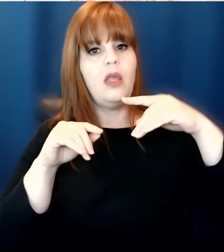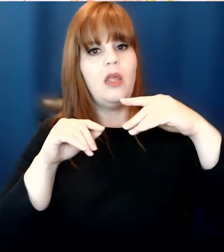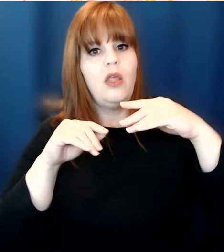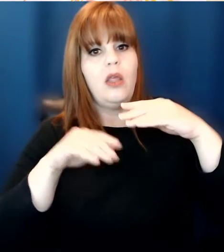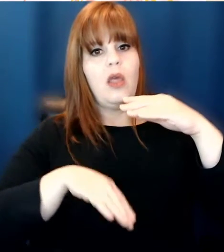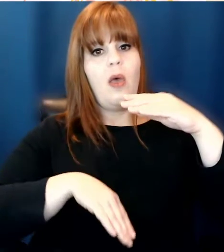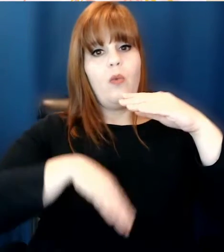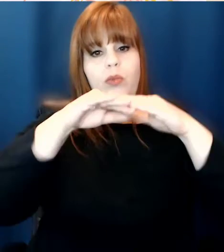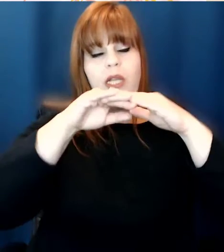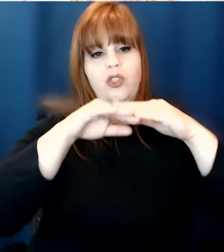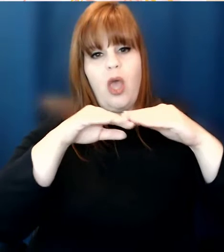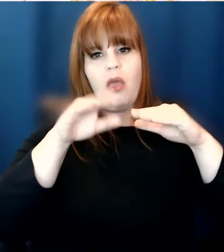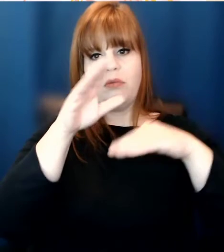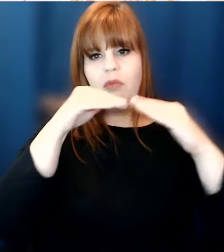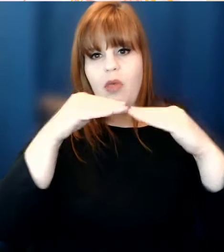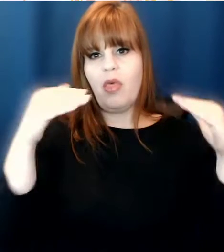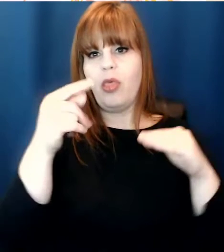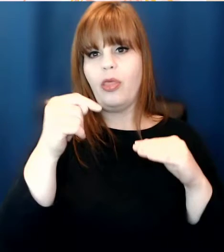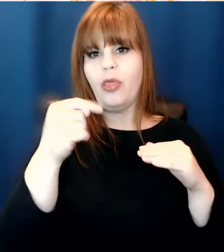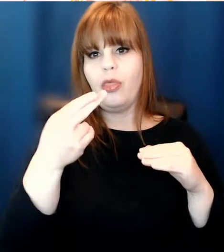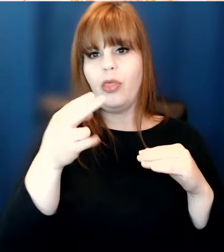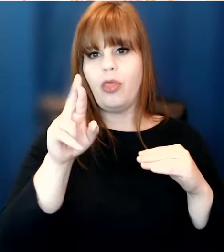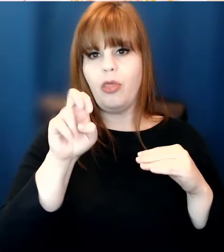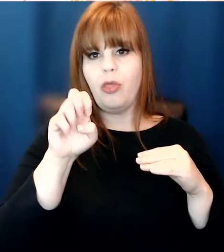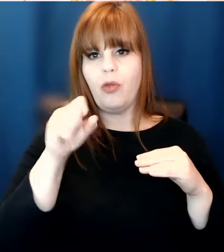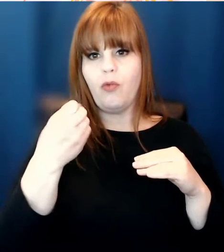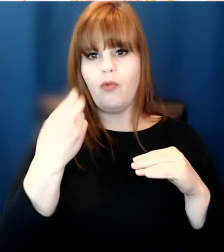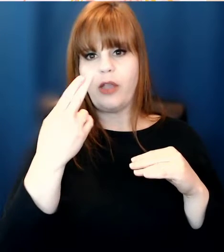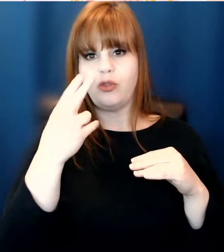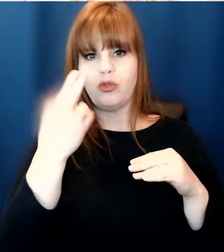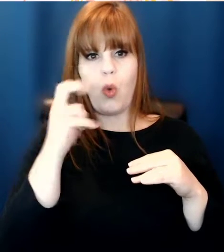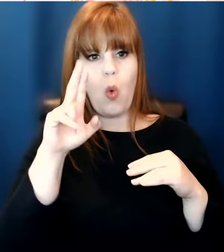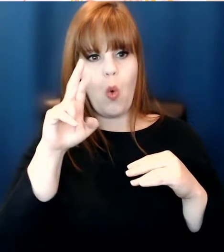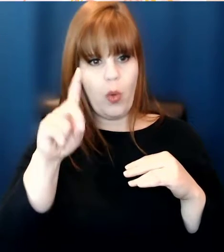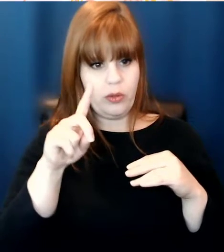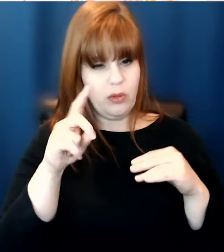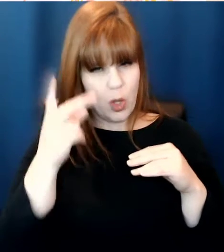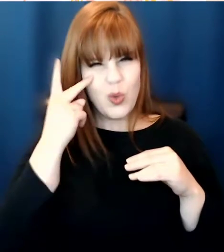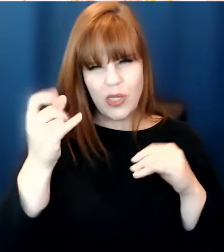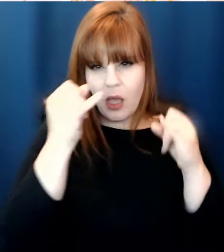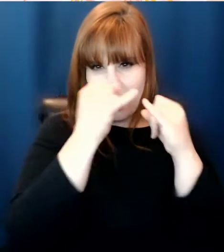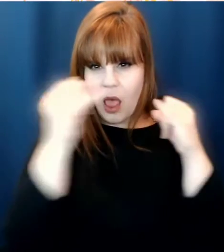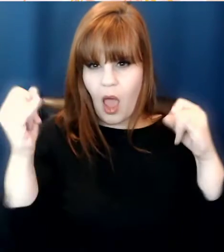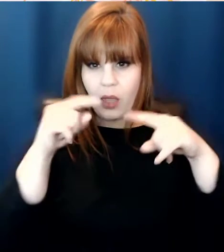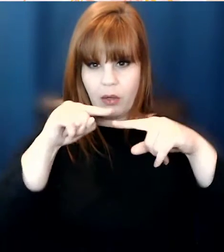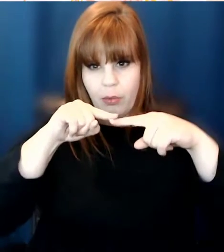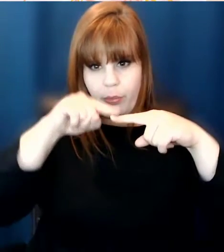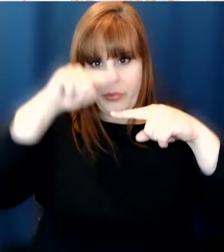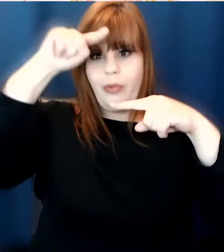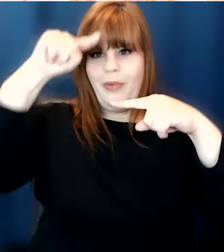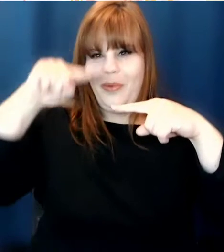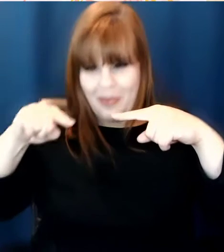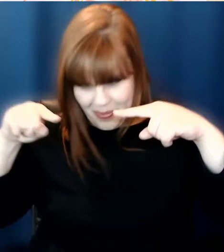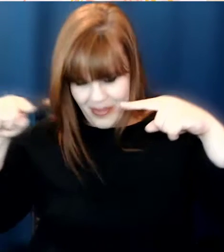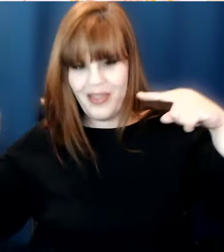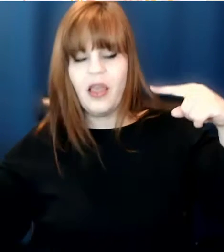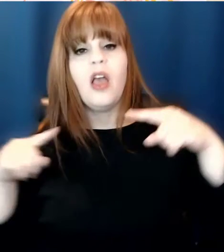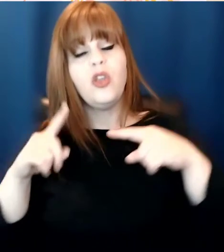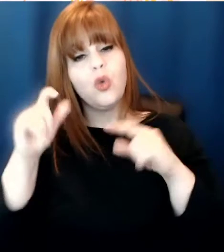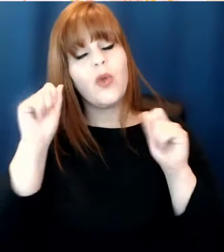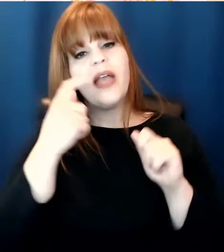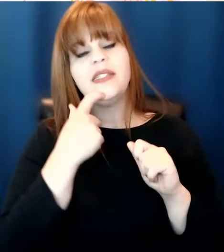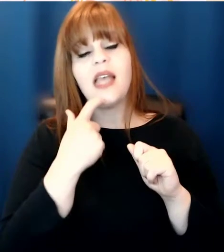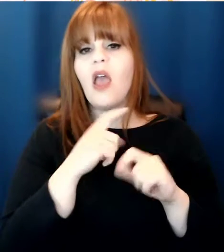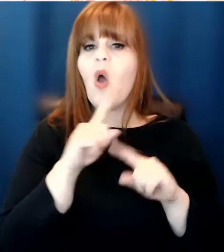that when the spike occurred, it crossed a certain line here. And then you can say, well, when